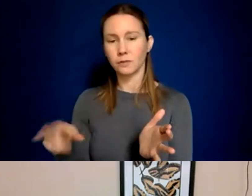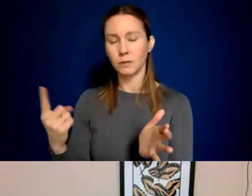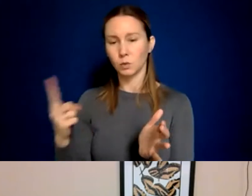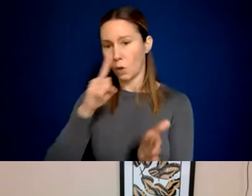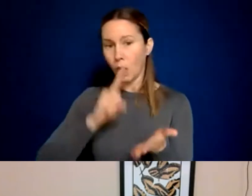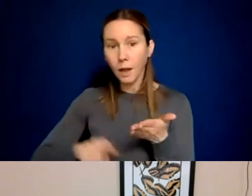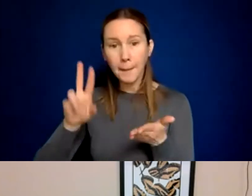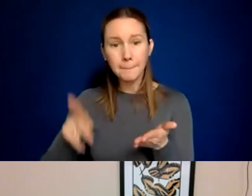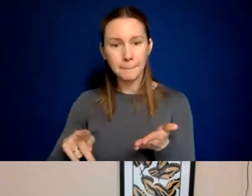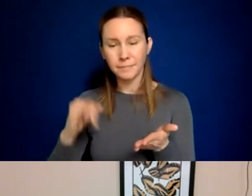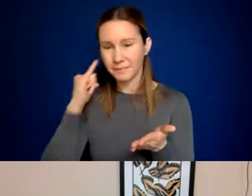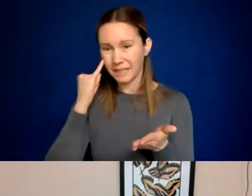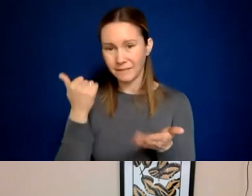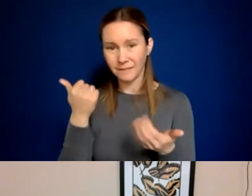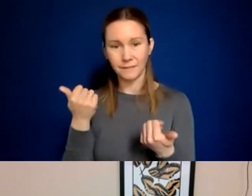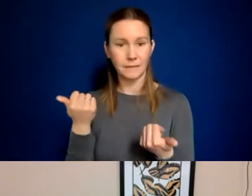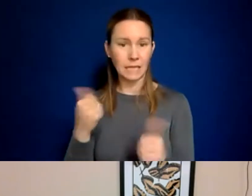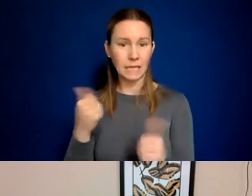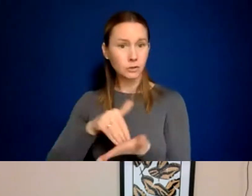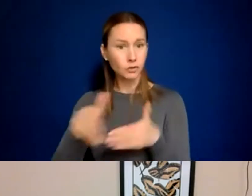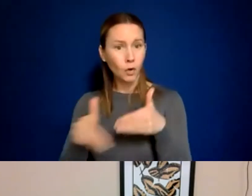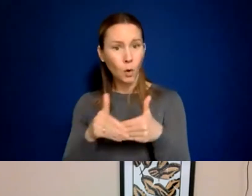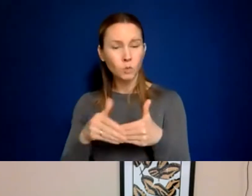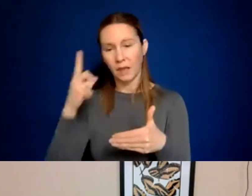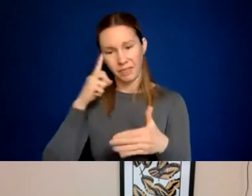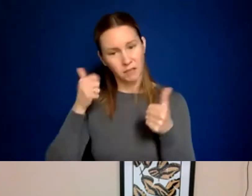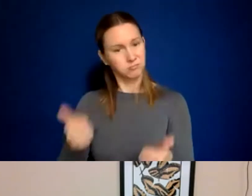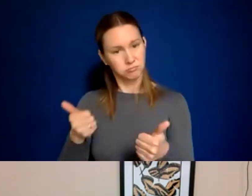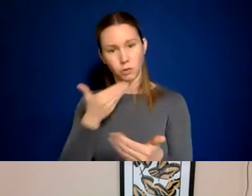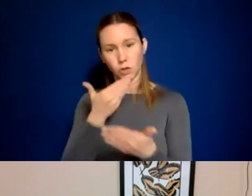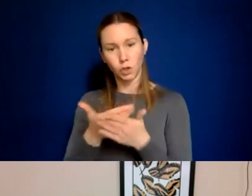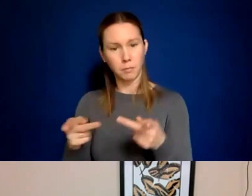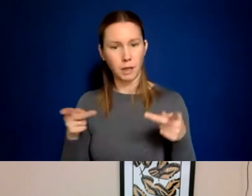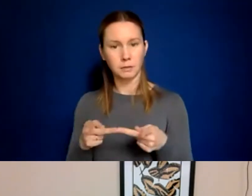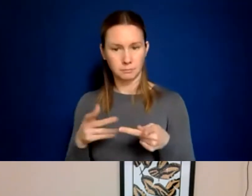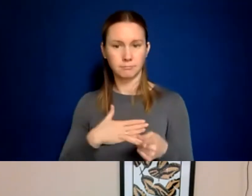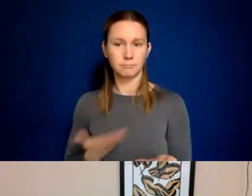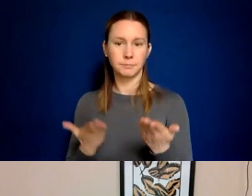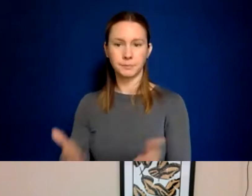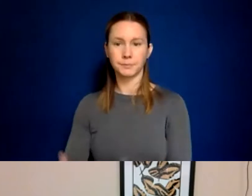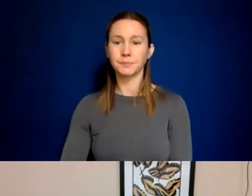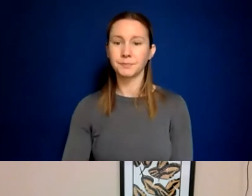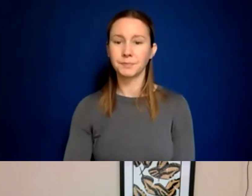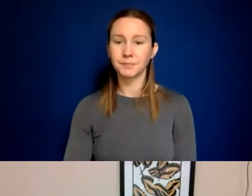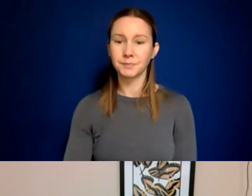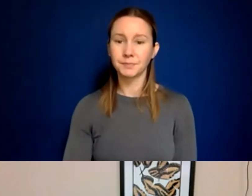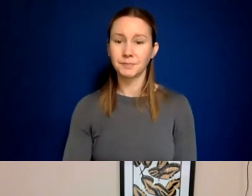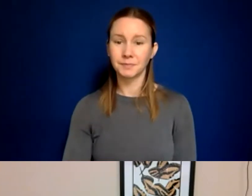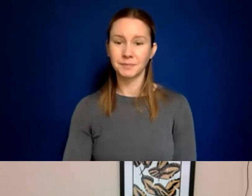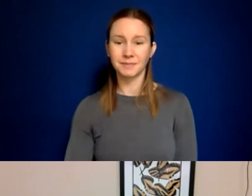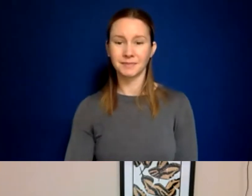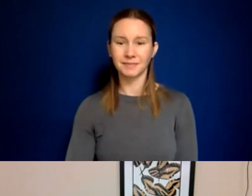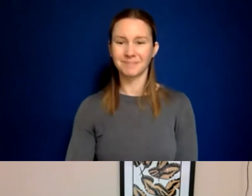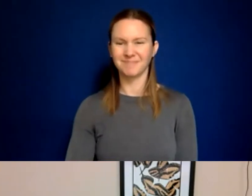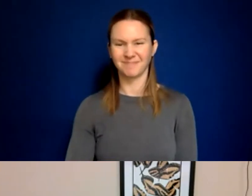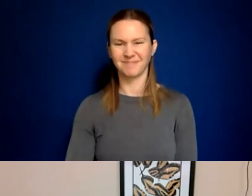up. And if there's any center close to you, I think that will be my way to go around this. Great. We're going to have to wrap